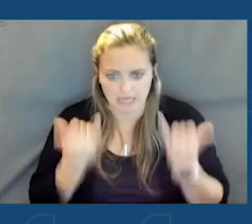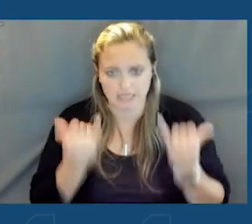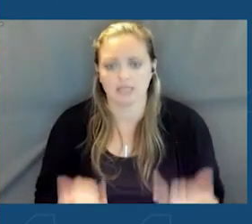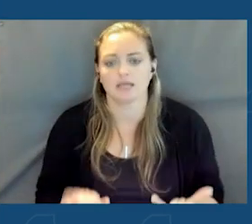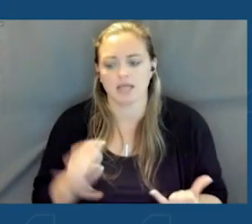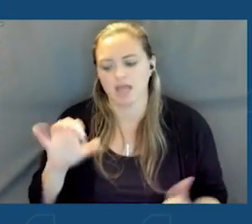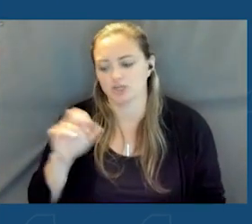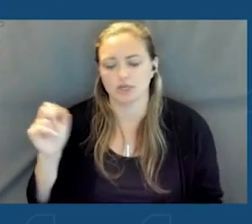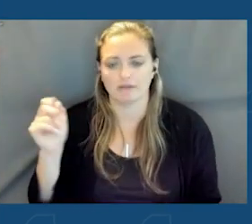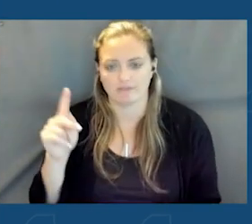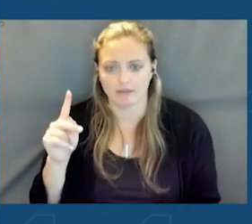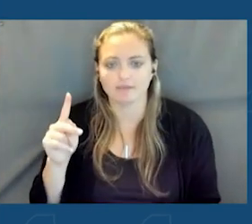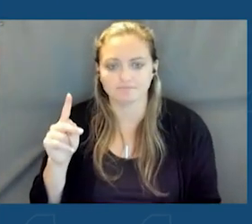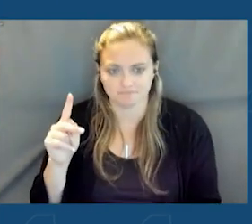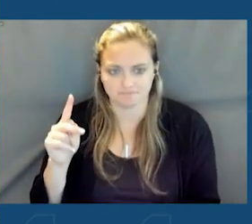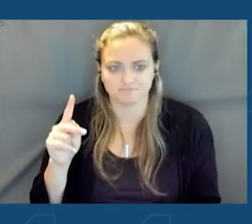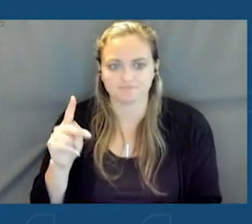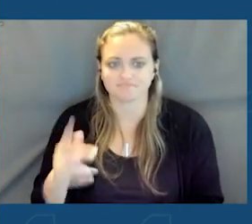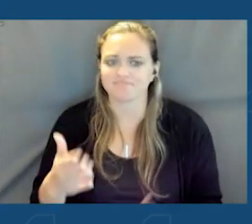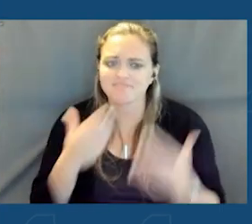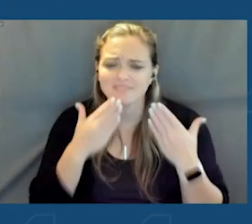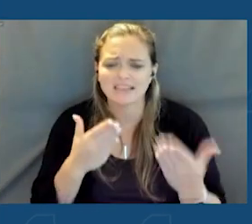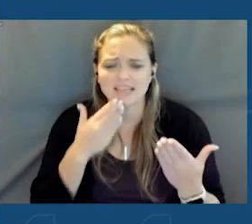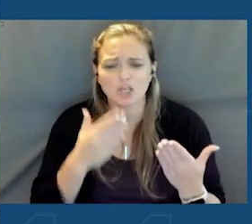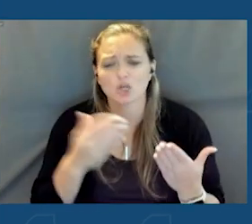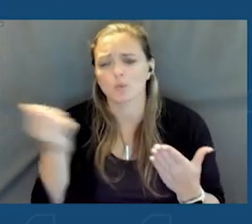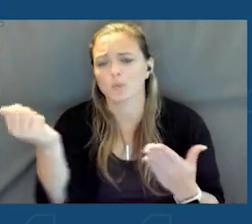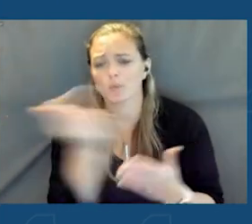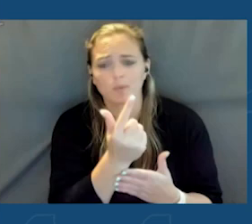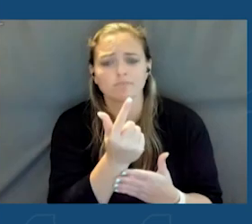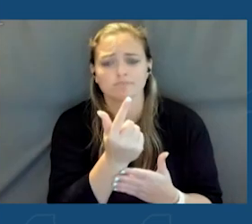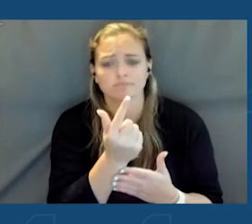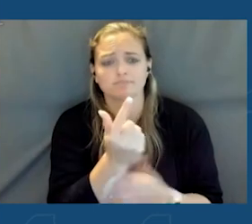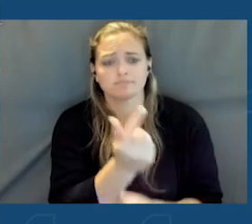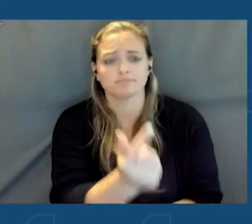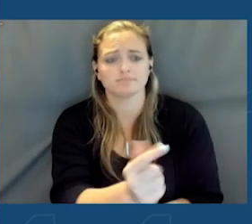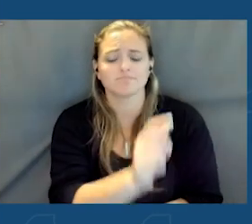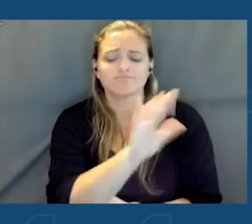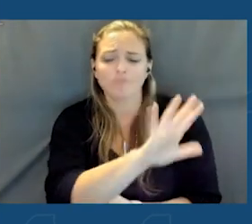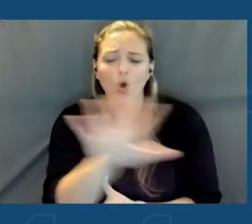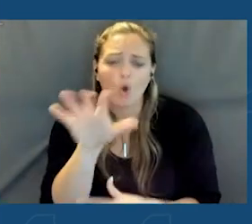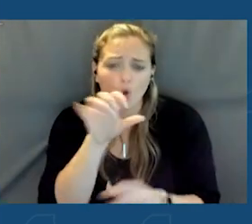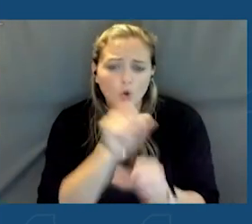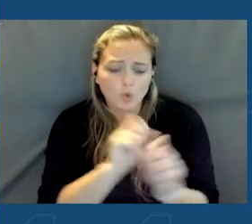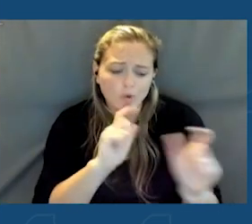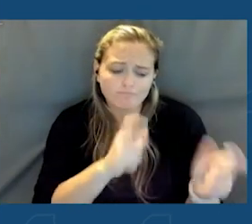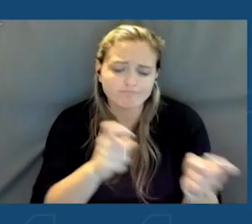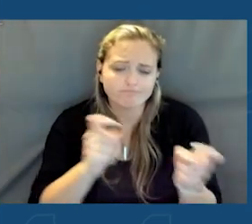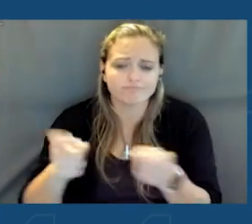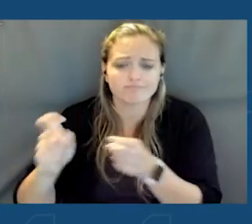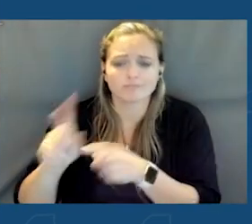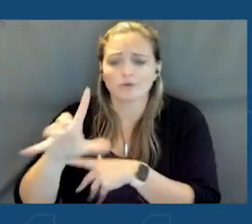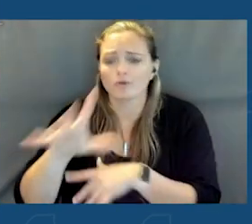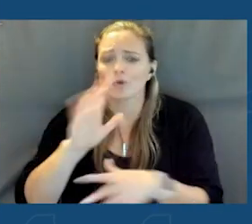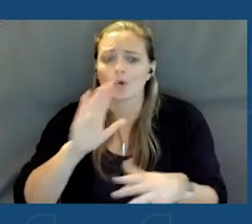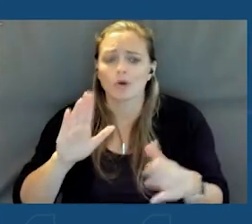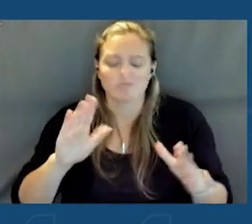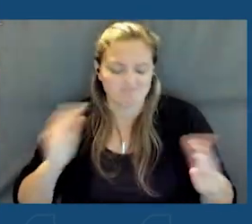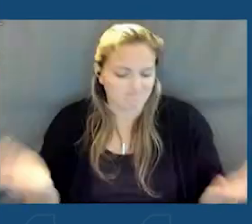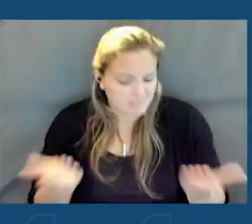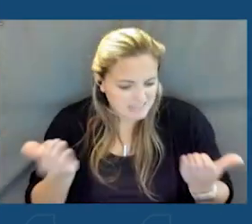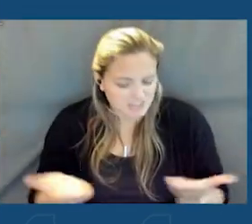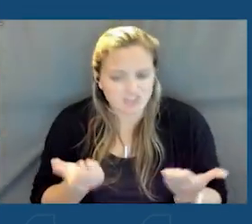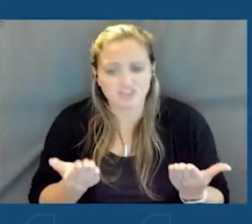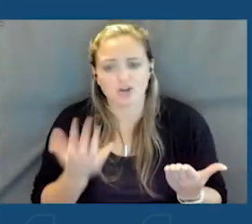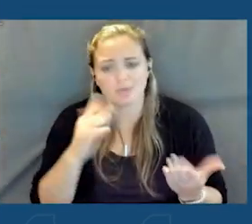JFK. Thank you, each and every one of you, for all of your contributions and for your being here, because